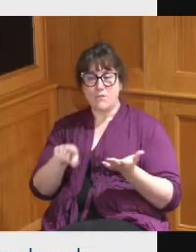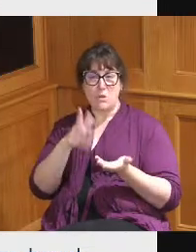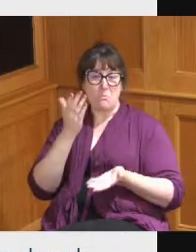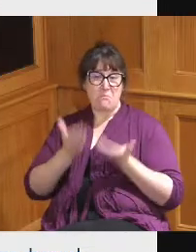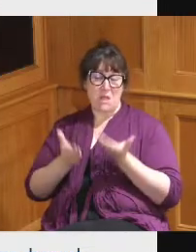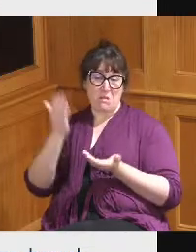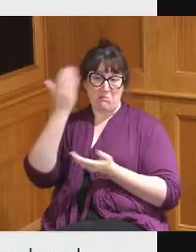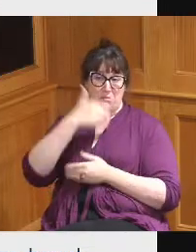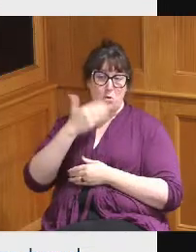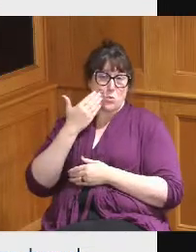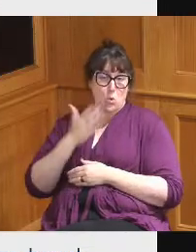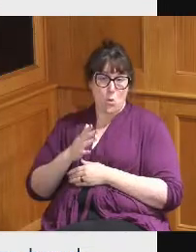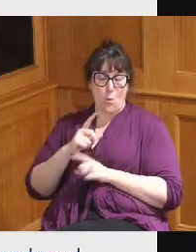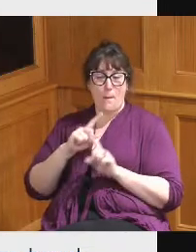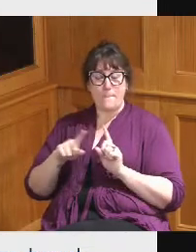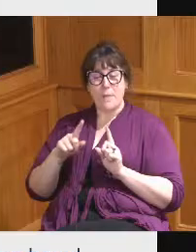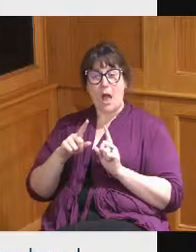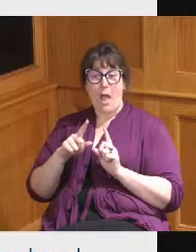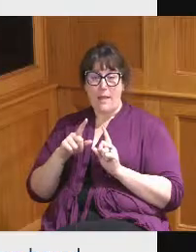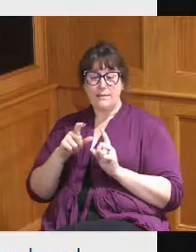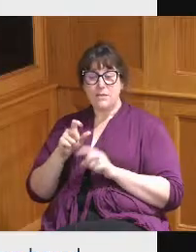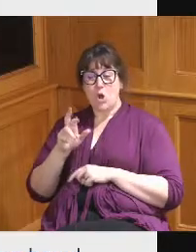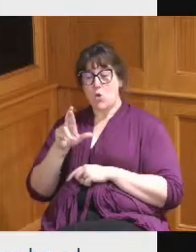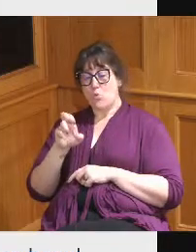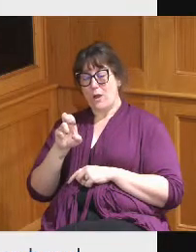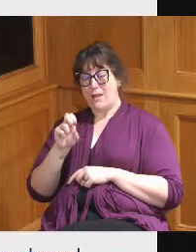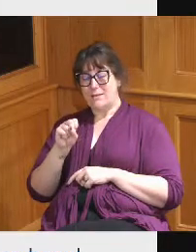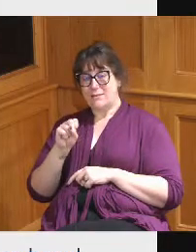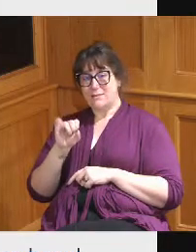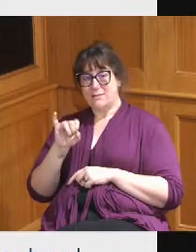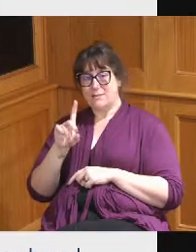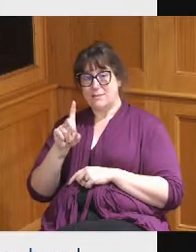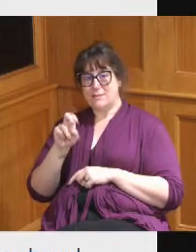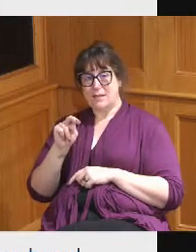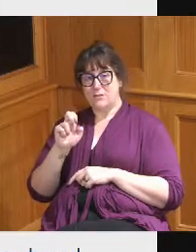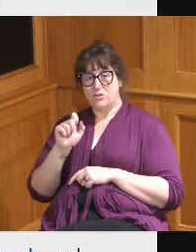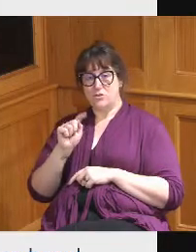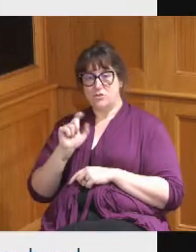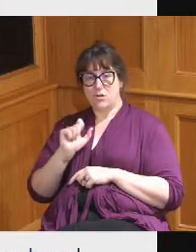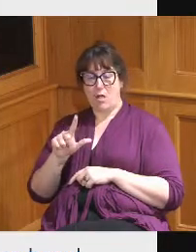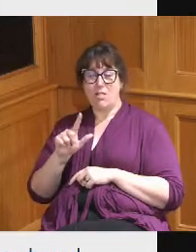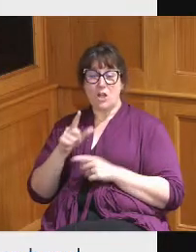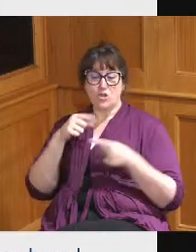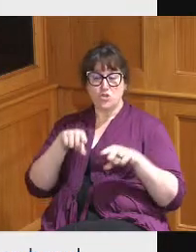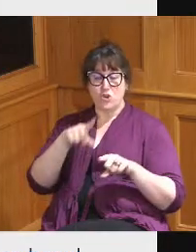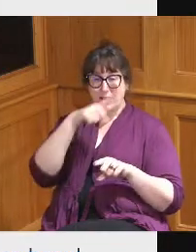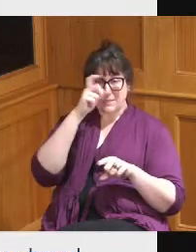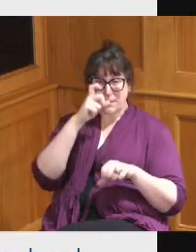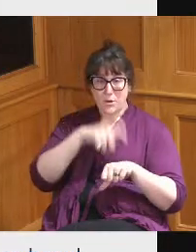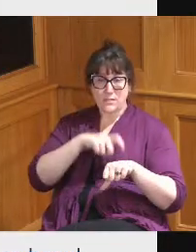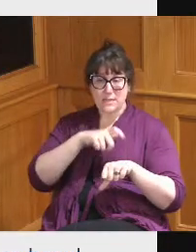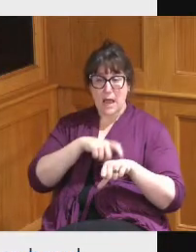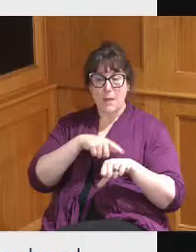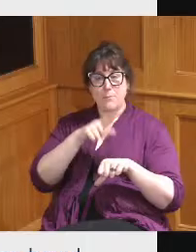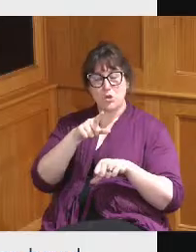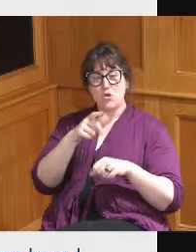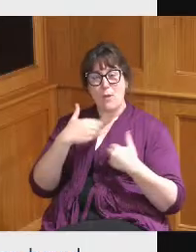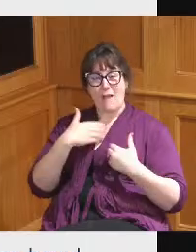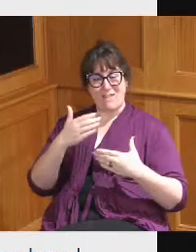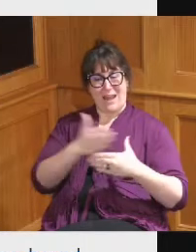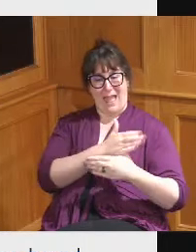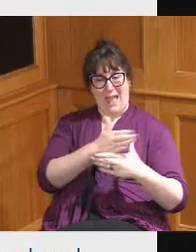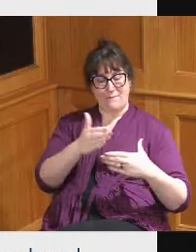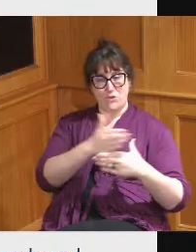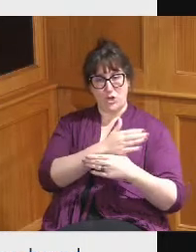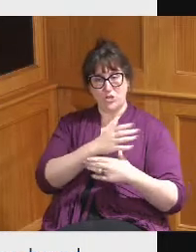residential customers are not charged for high volume of water usage in the summer months. So you have an average over the winter